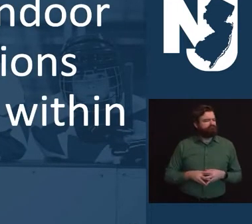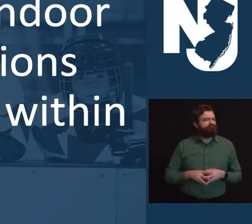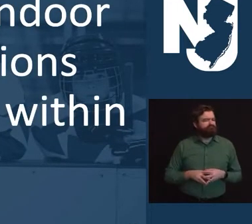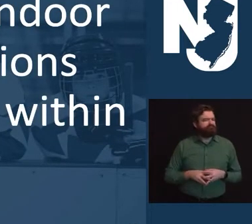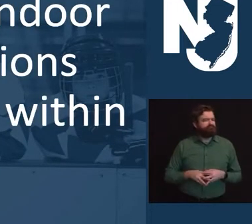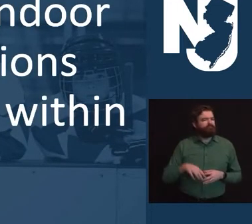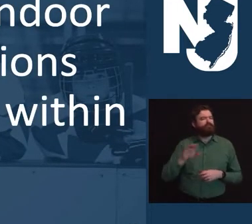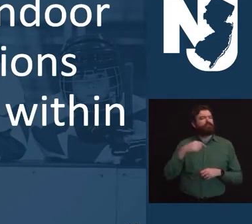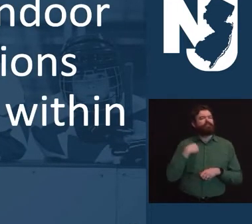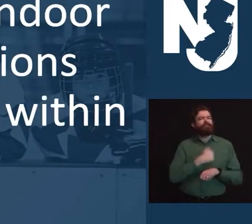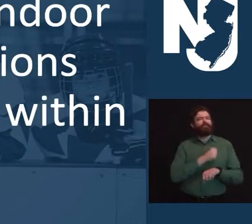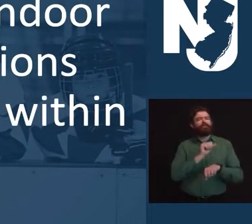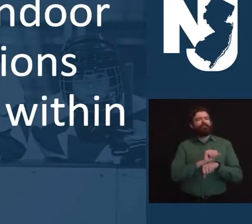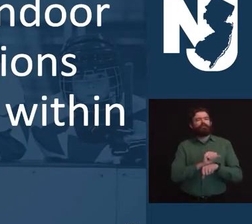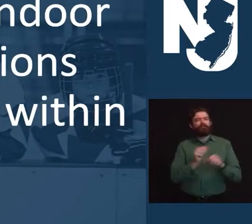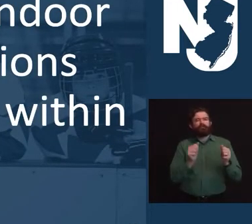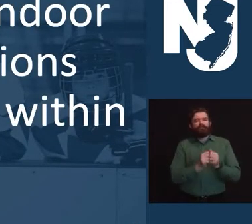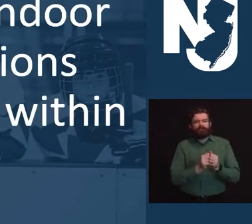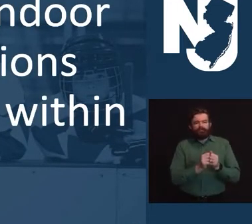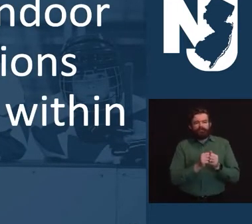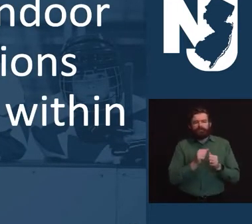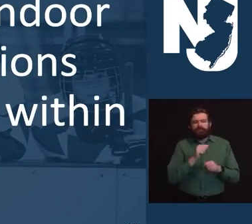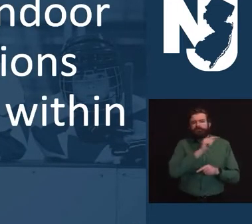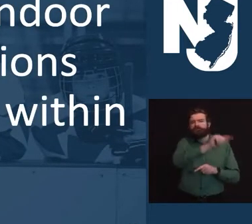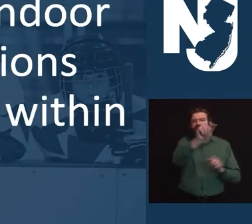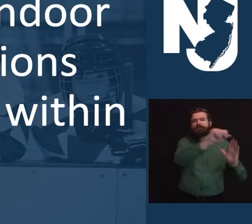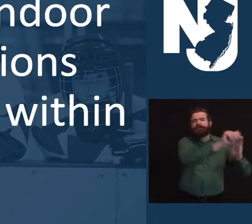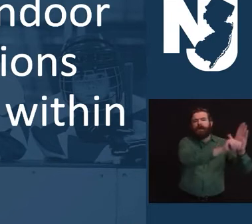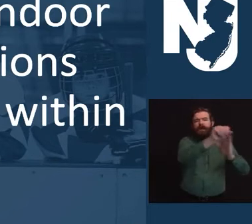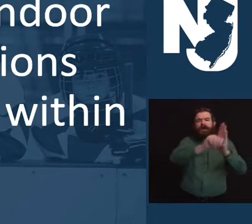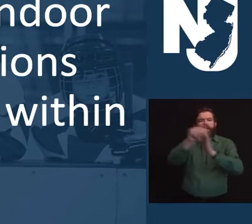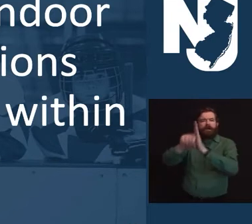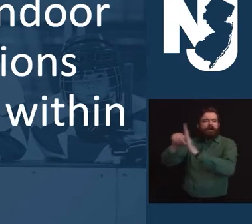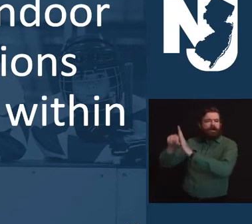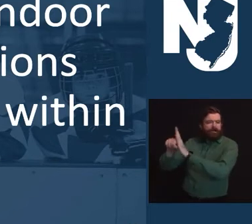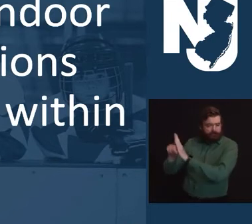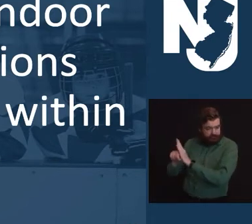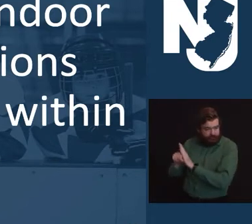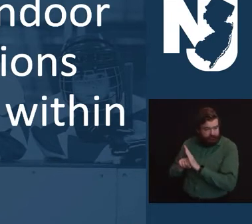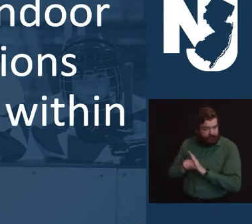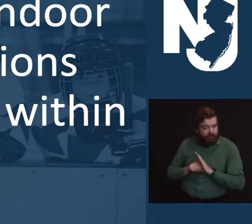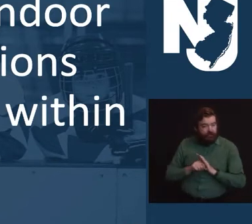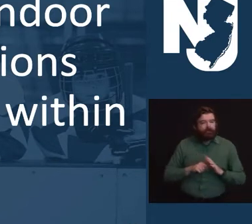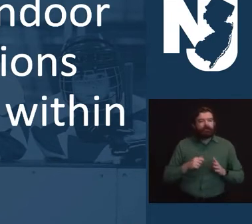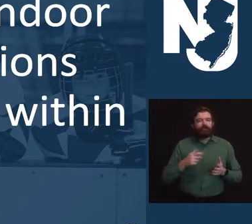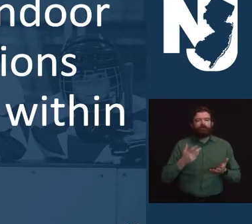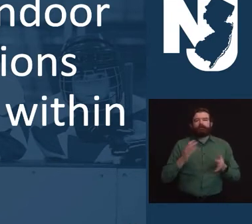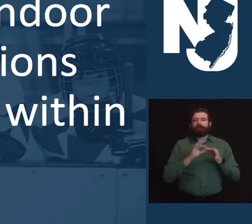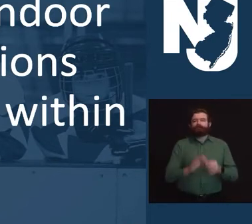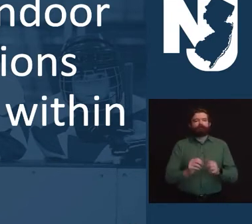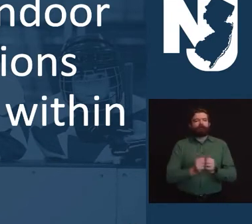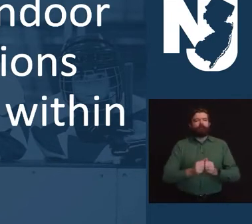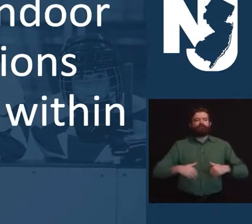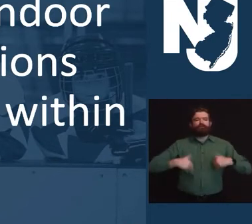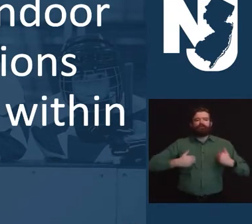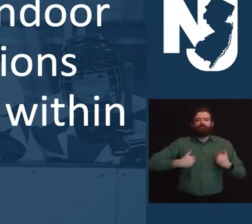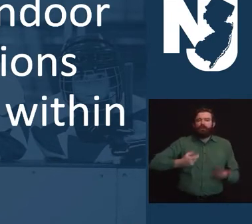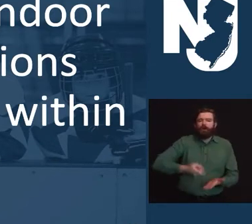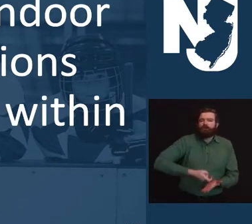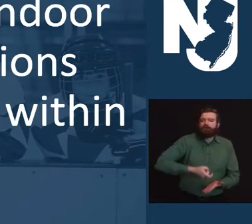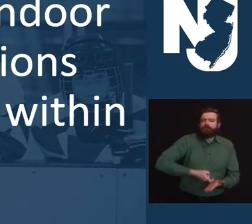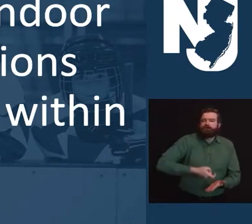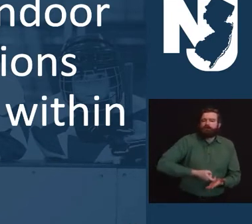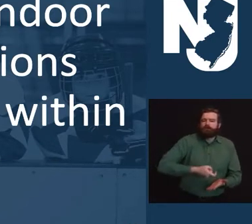on maintaining the regional compact prohibiting interstate youth hockey, regardless of whether or not the multi-state effort